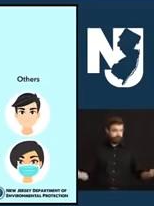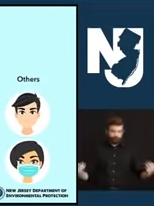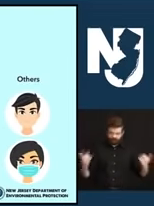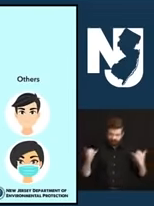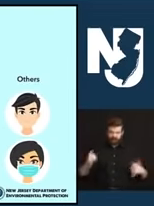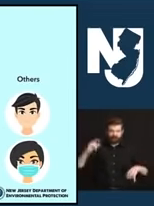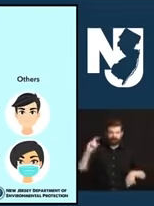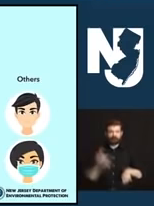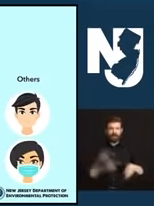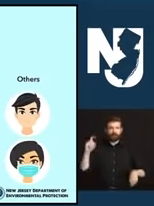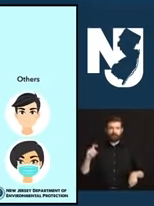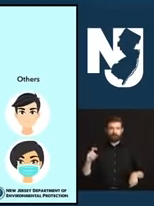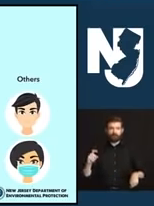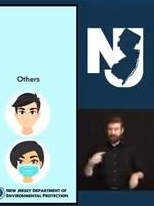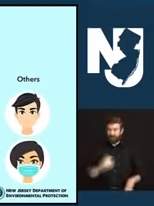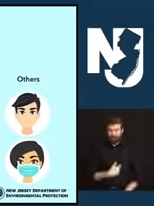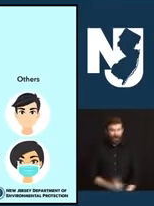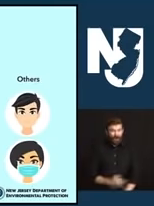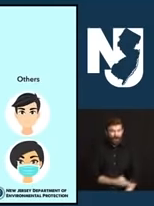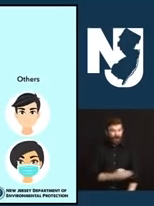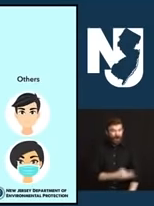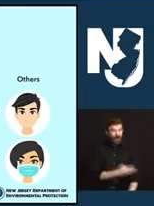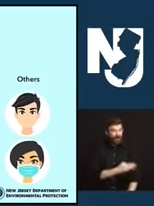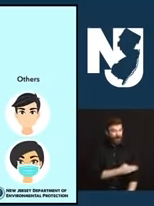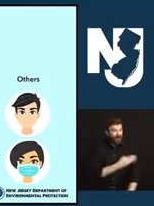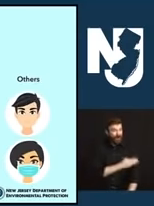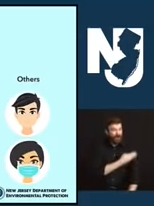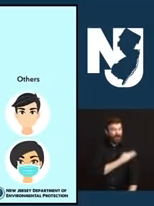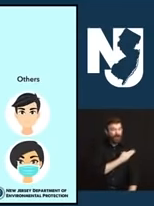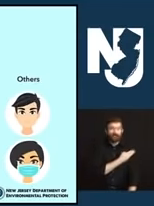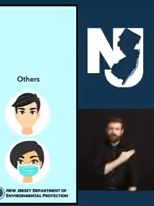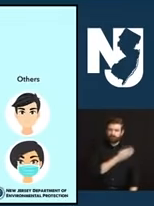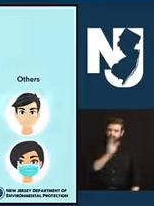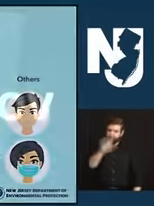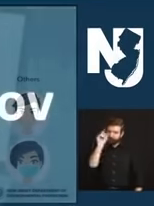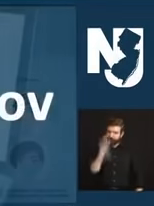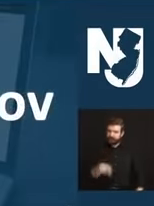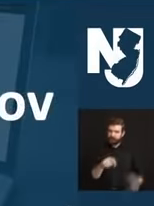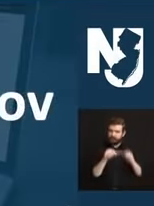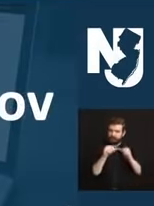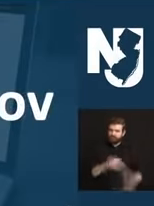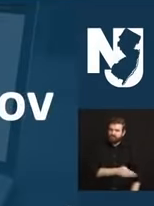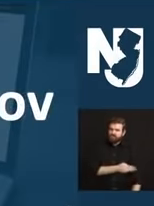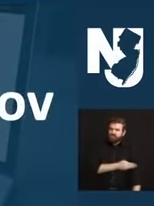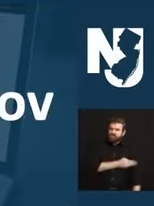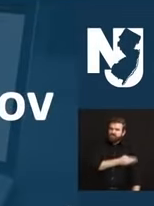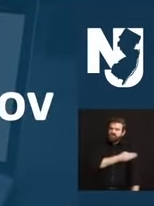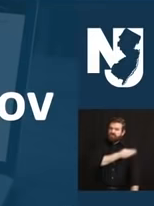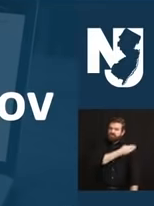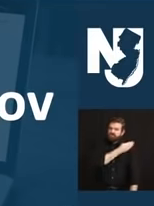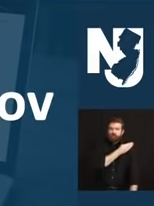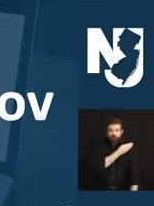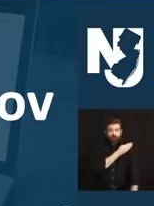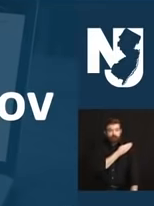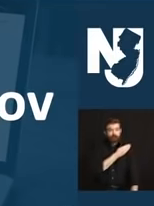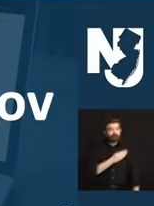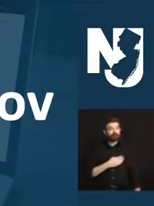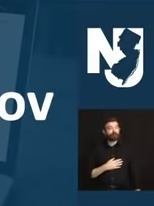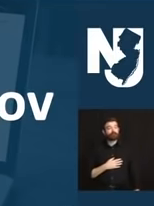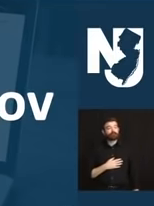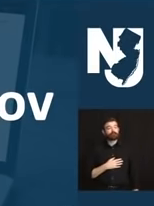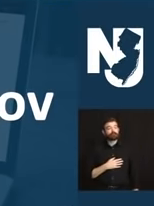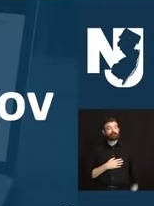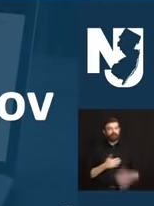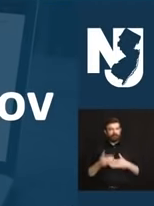far already. Let's finish this job together. Before I turn things over to Judy, I just found out this morning that a